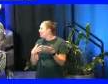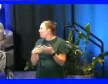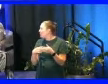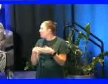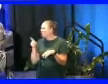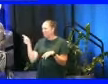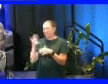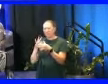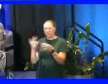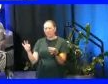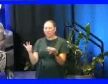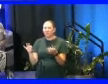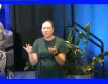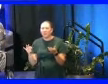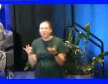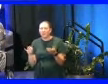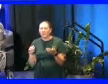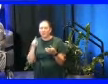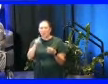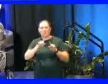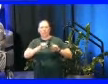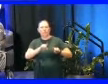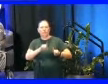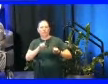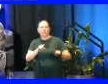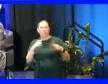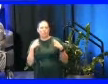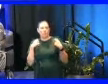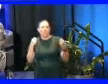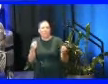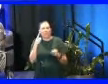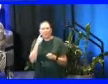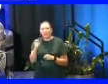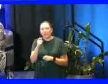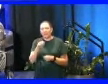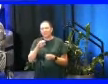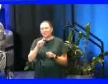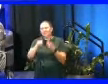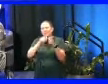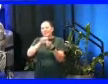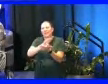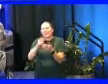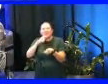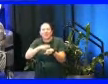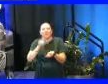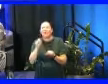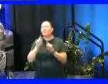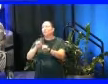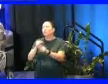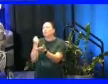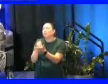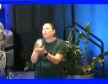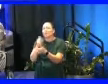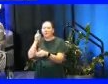Lindsay alluded to it, like you have to be in recovery for X amount of time. You have to be in treatment. I know in the housing